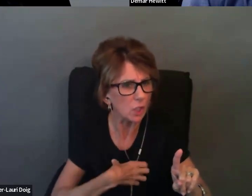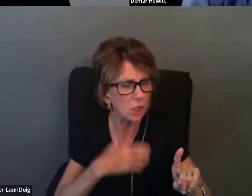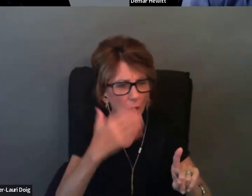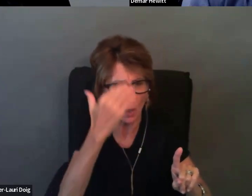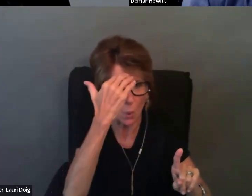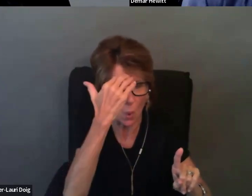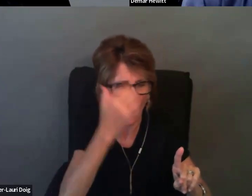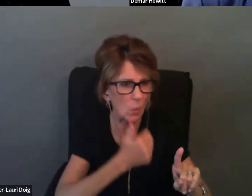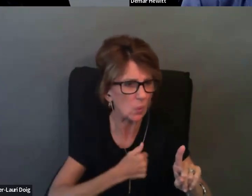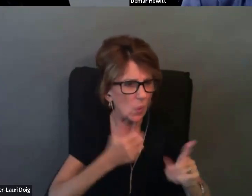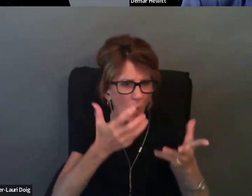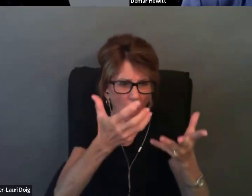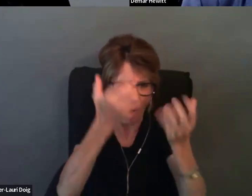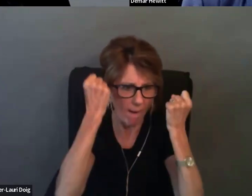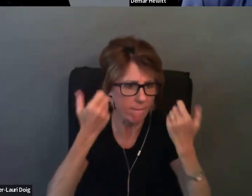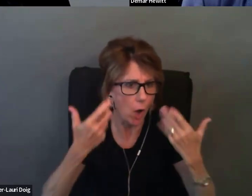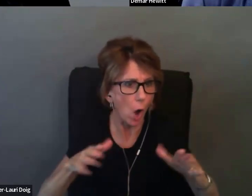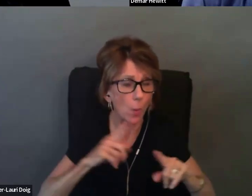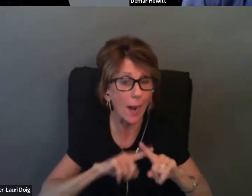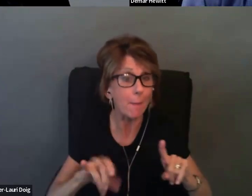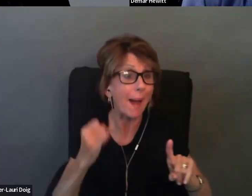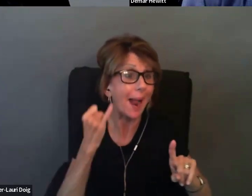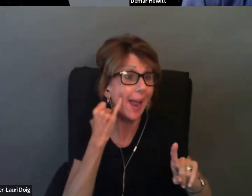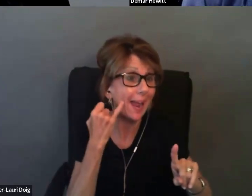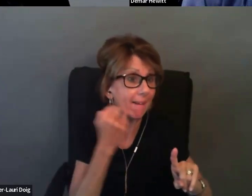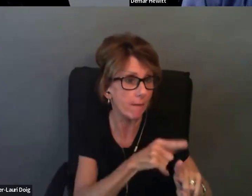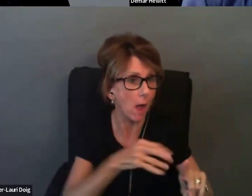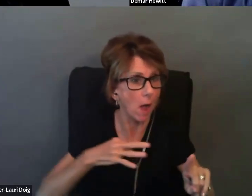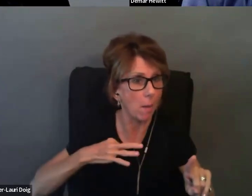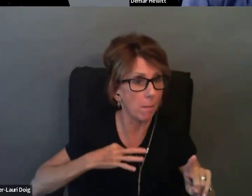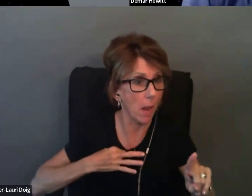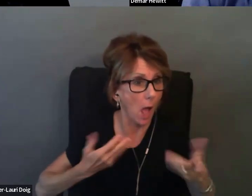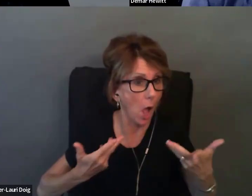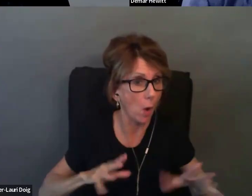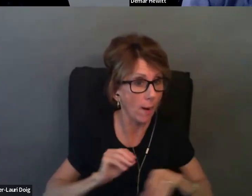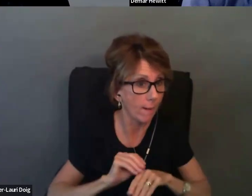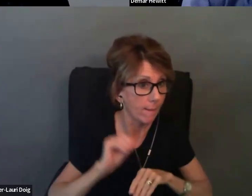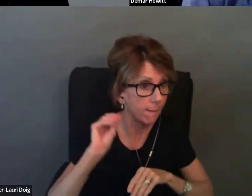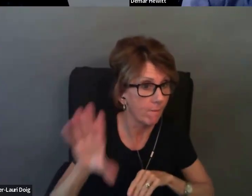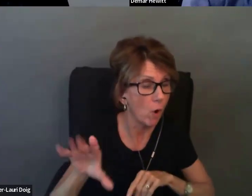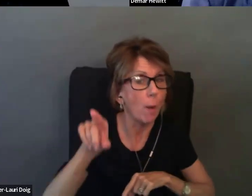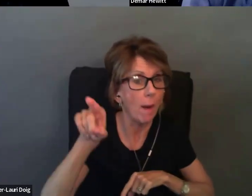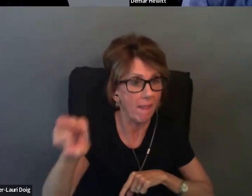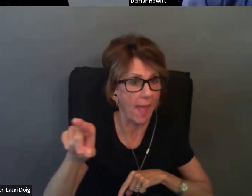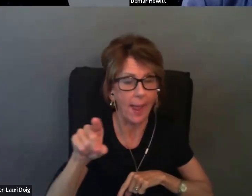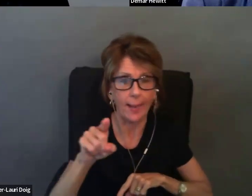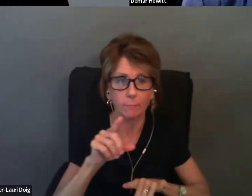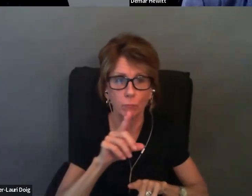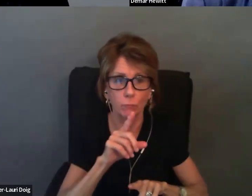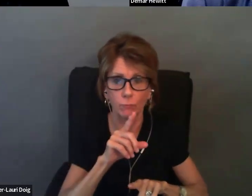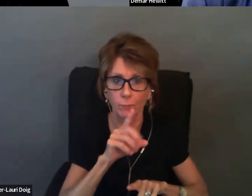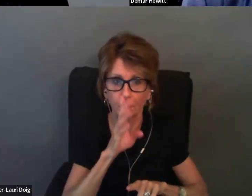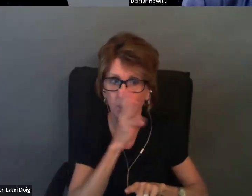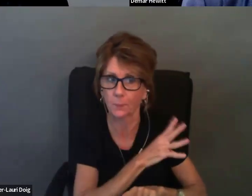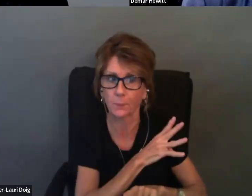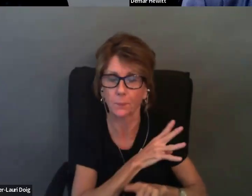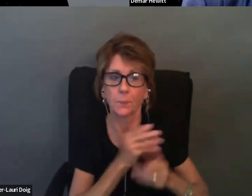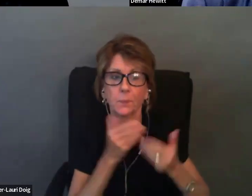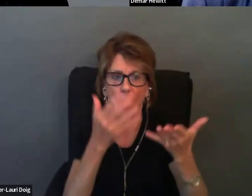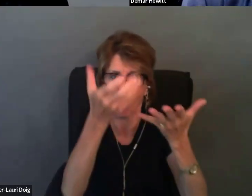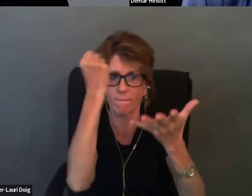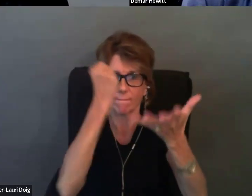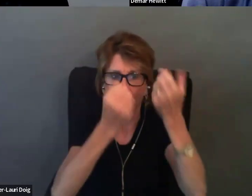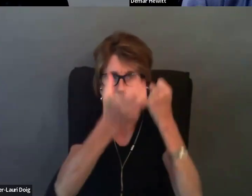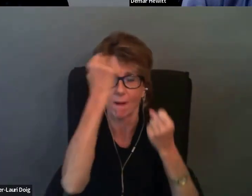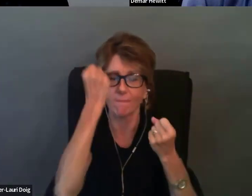that's really on them, right? They made that modification without properly investigating and determining your request